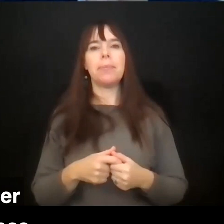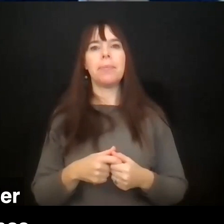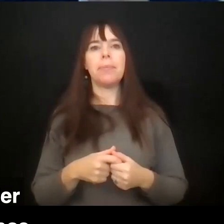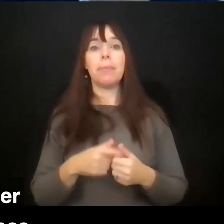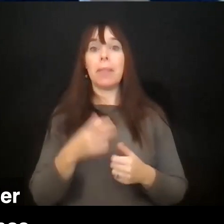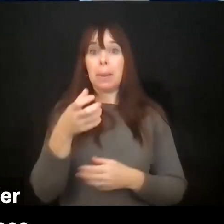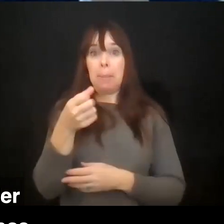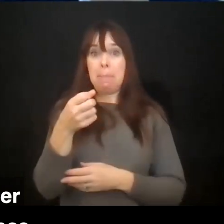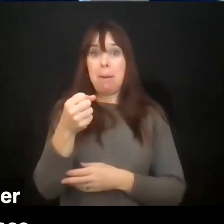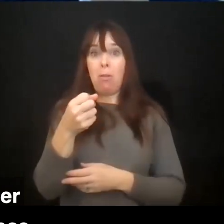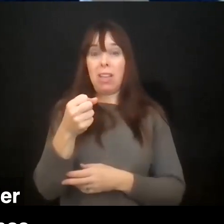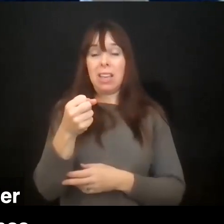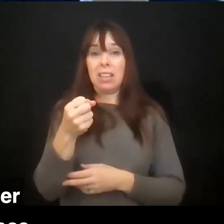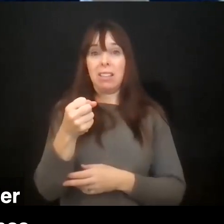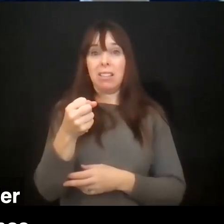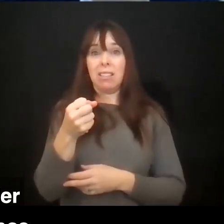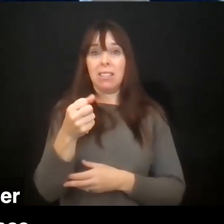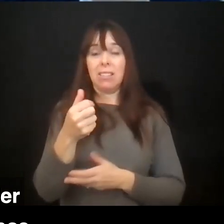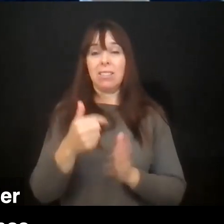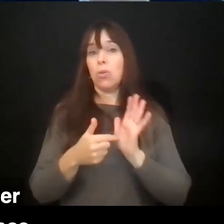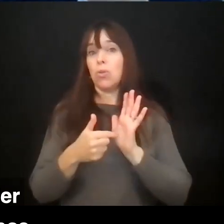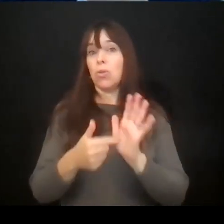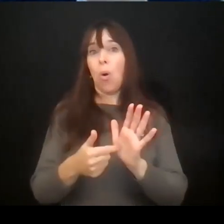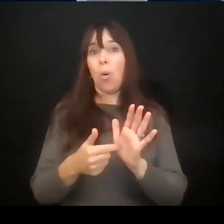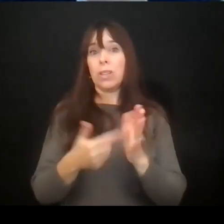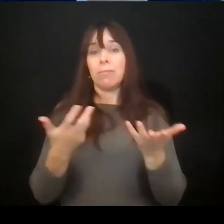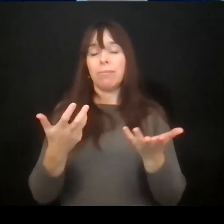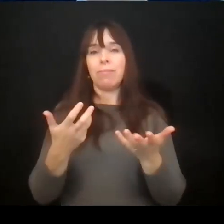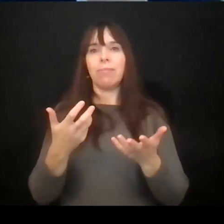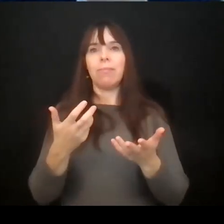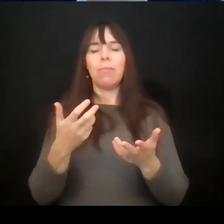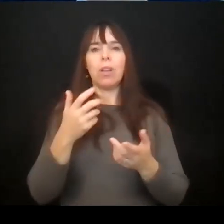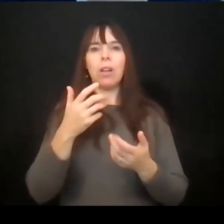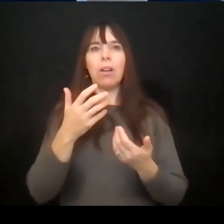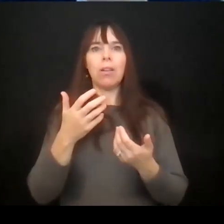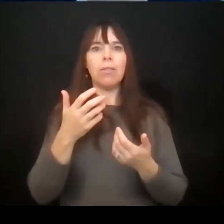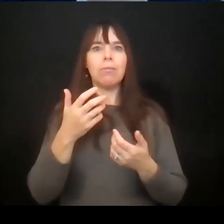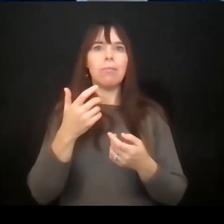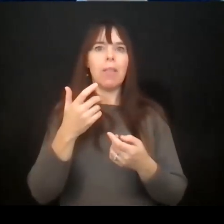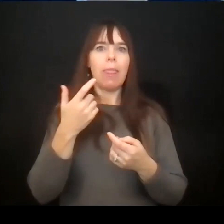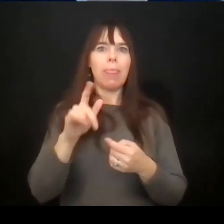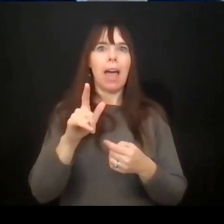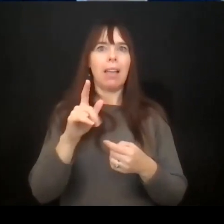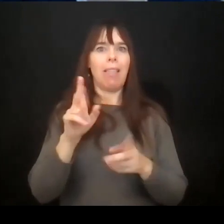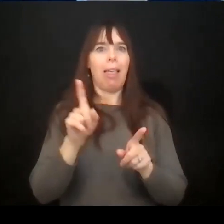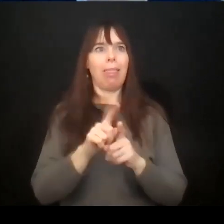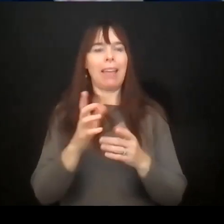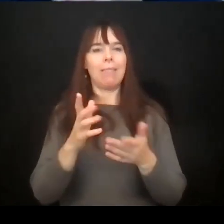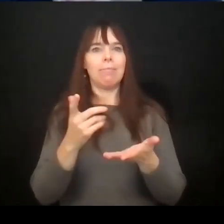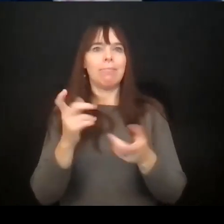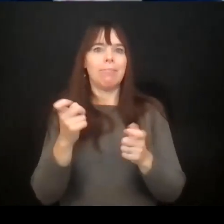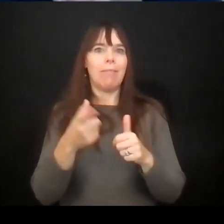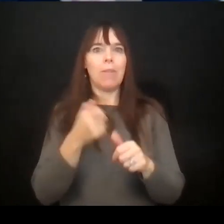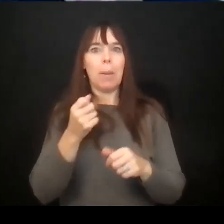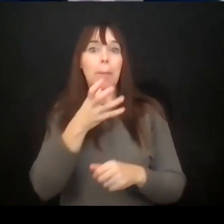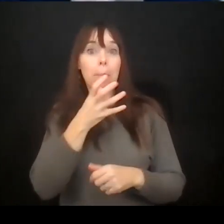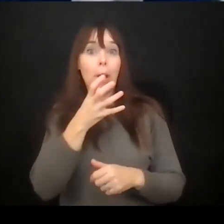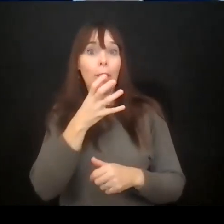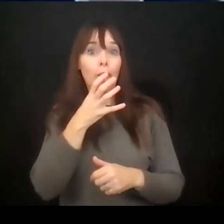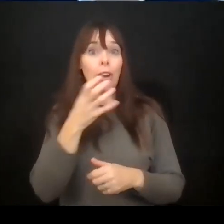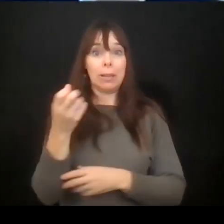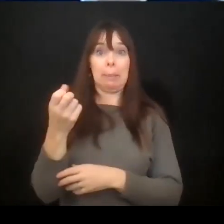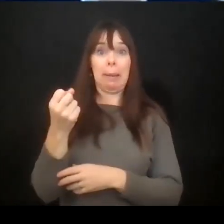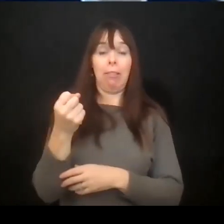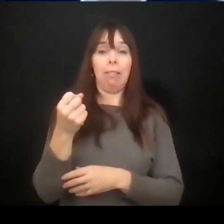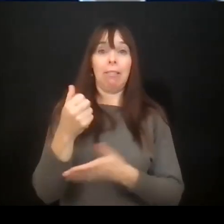milk is a reminder of maternal substance,